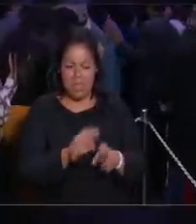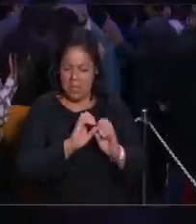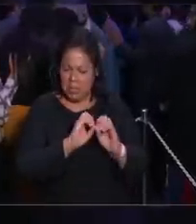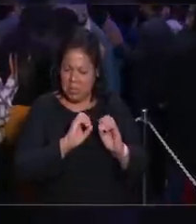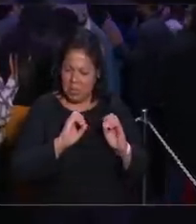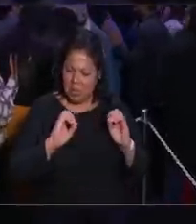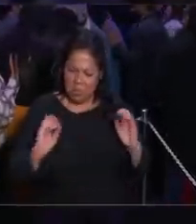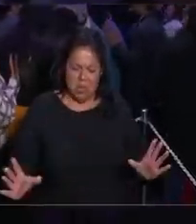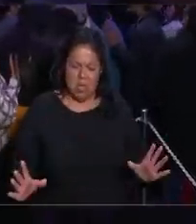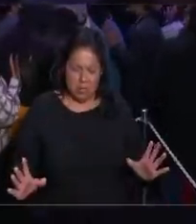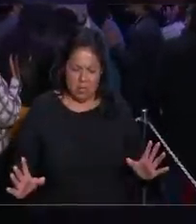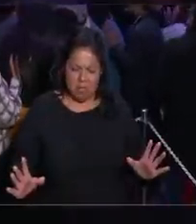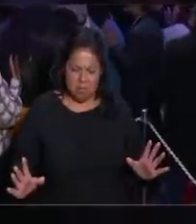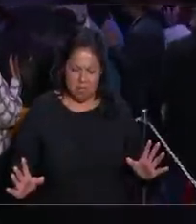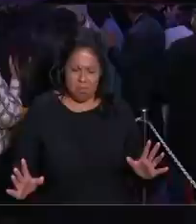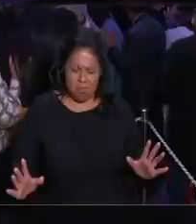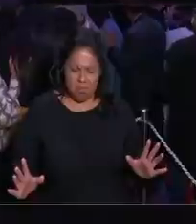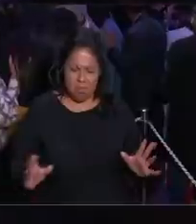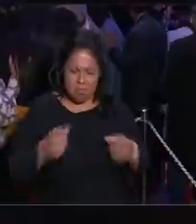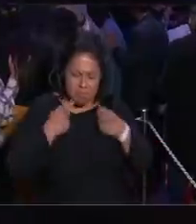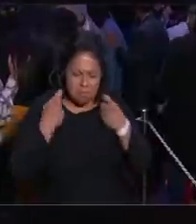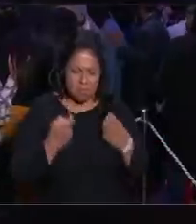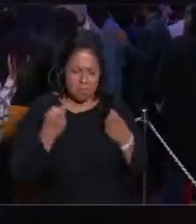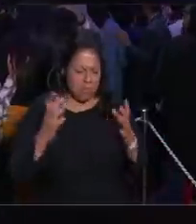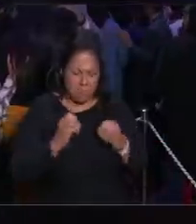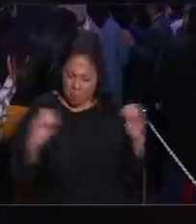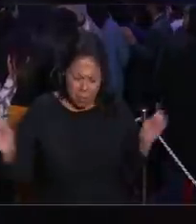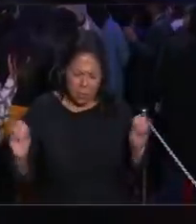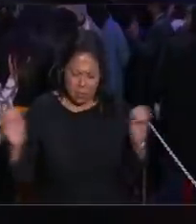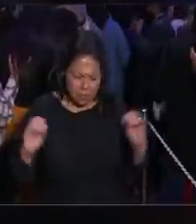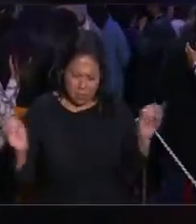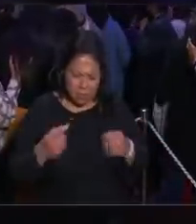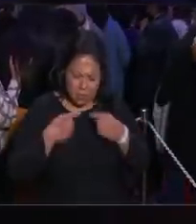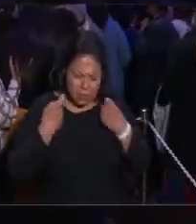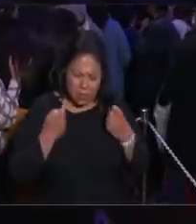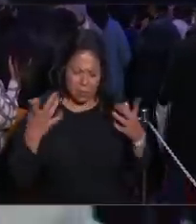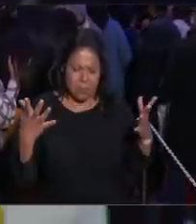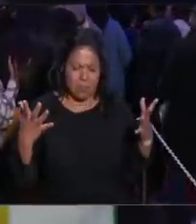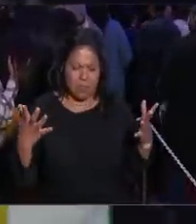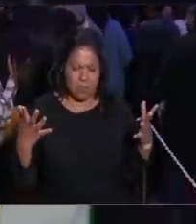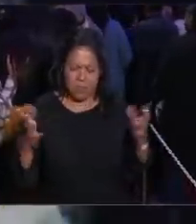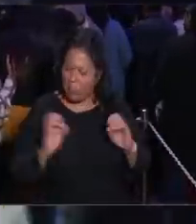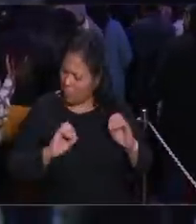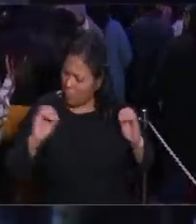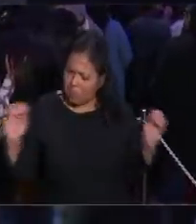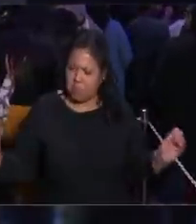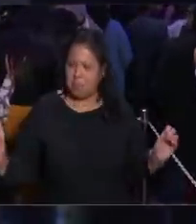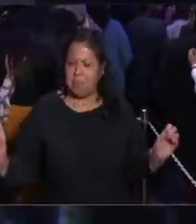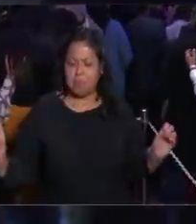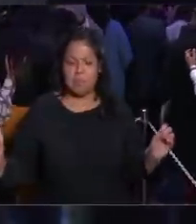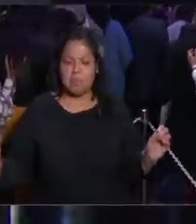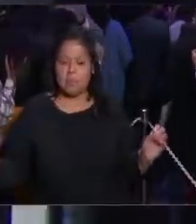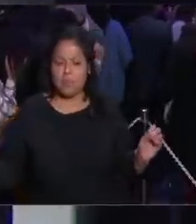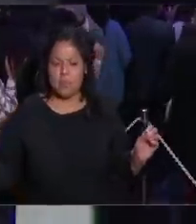al pecado. You will not sin anymore. No más al pecado. No more to sin.